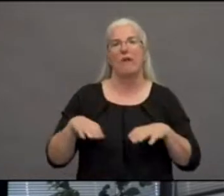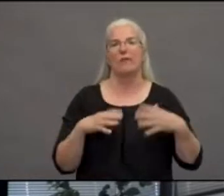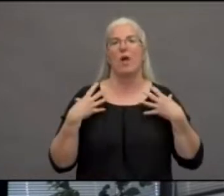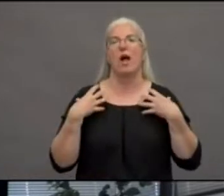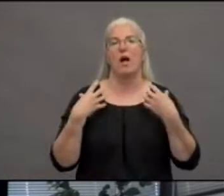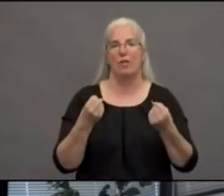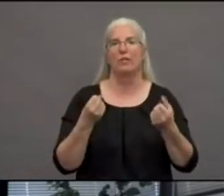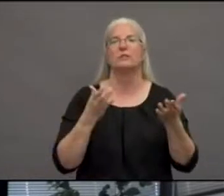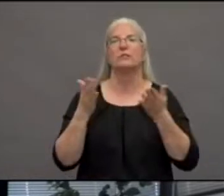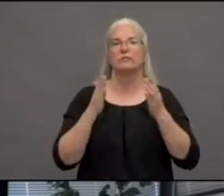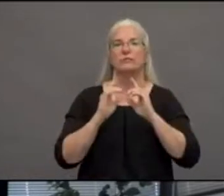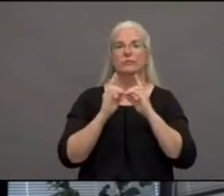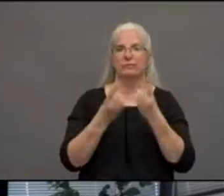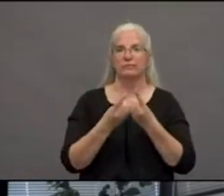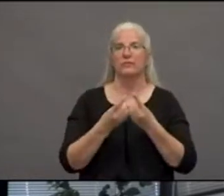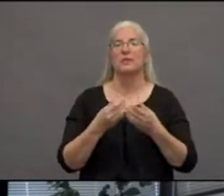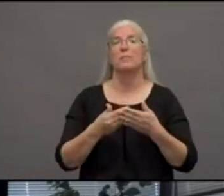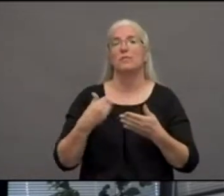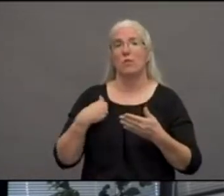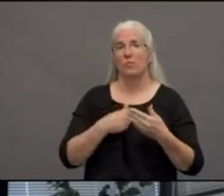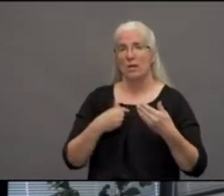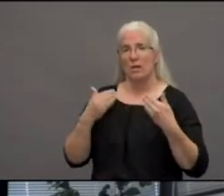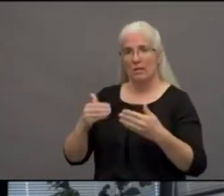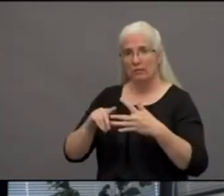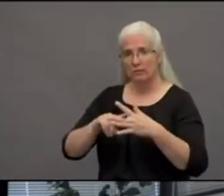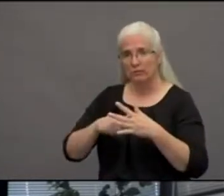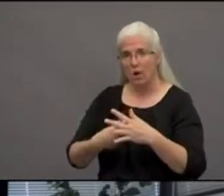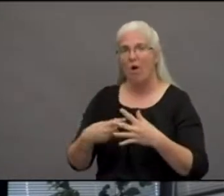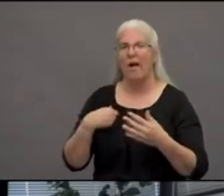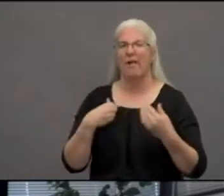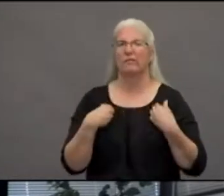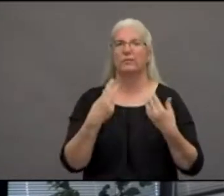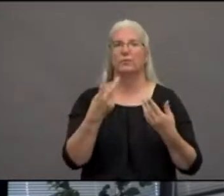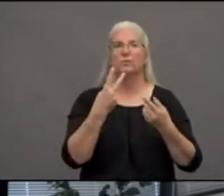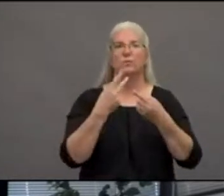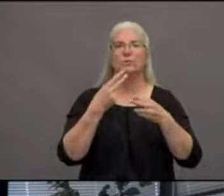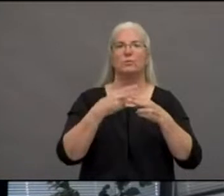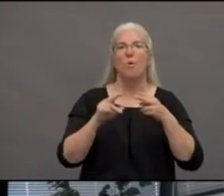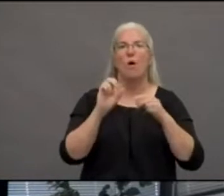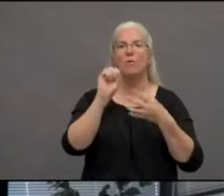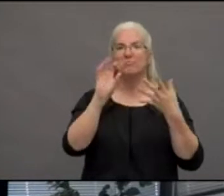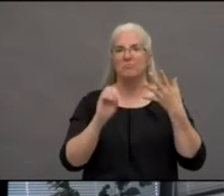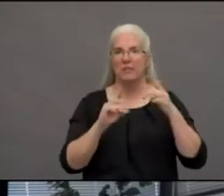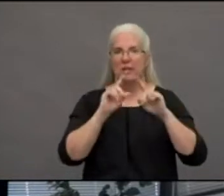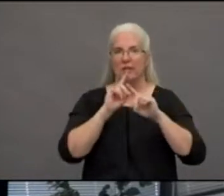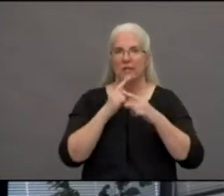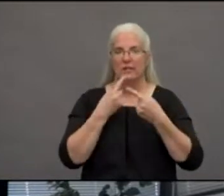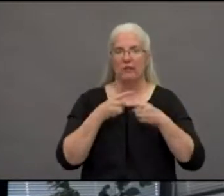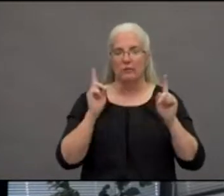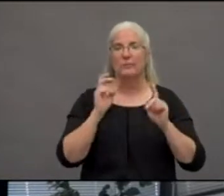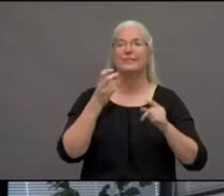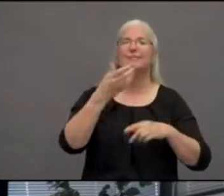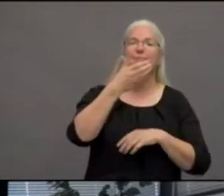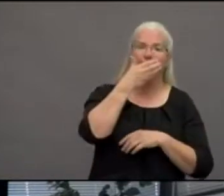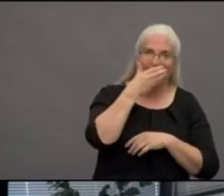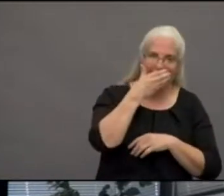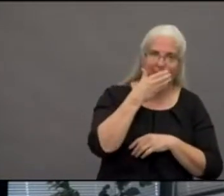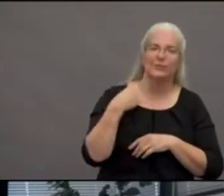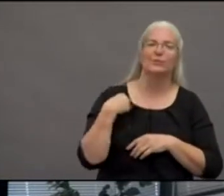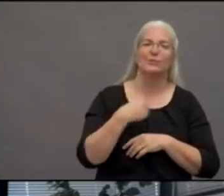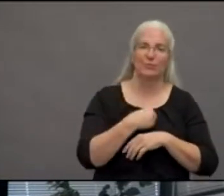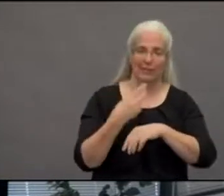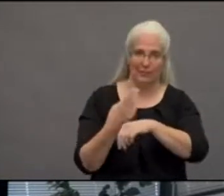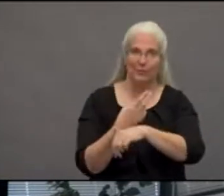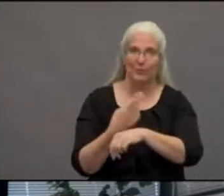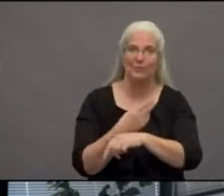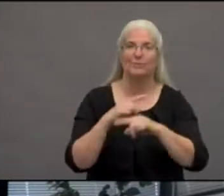Before we get started today, I have two quick announcements. First, we were wearing our face coverings before this segment began. We have